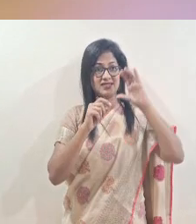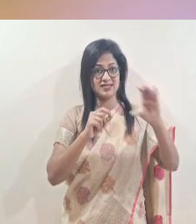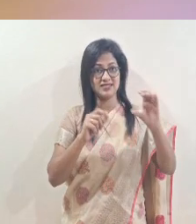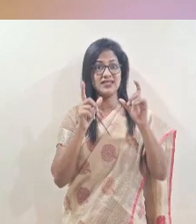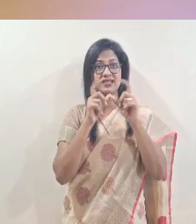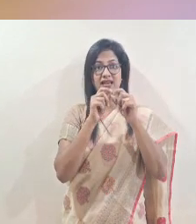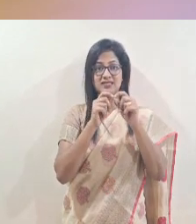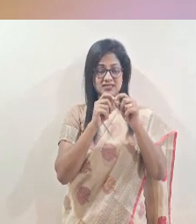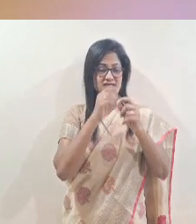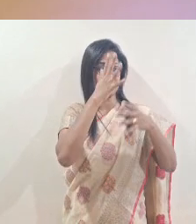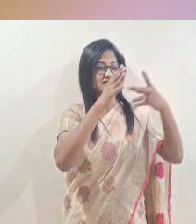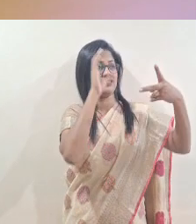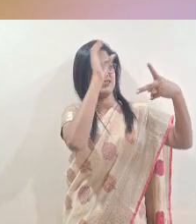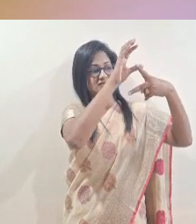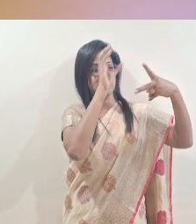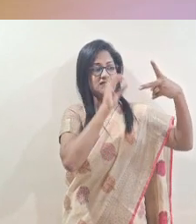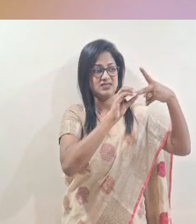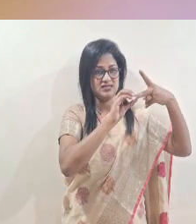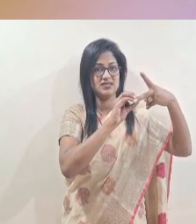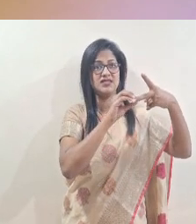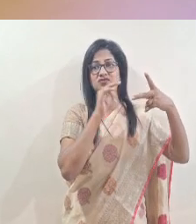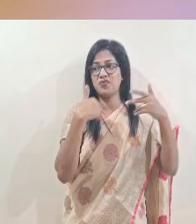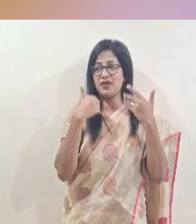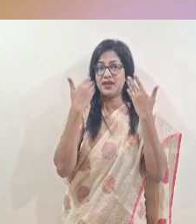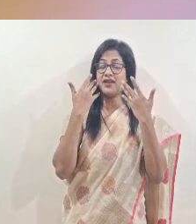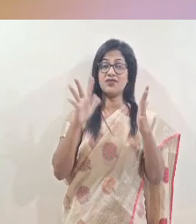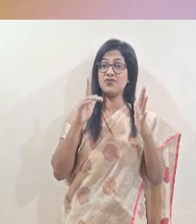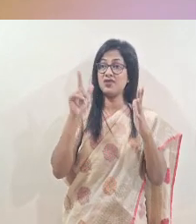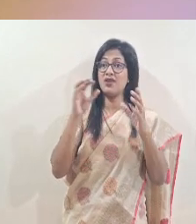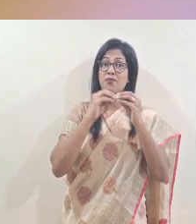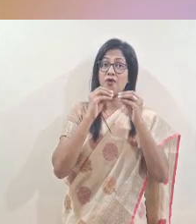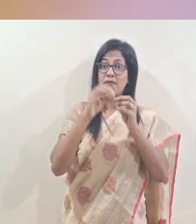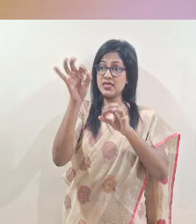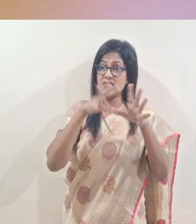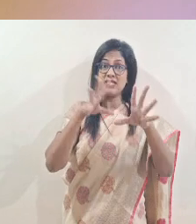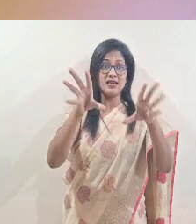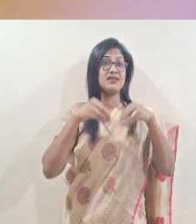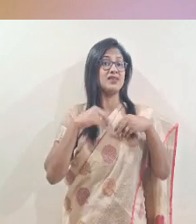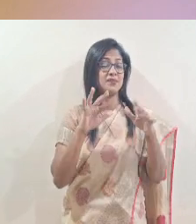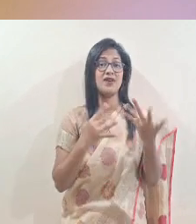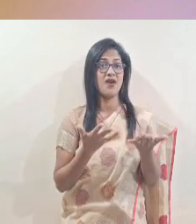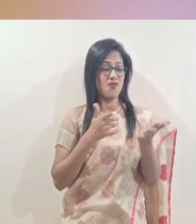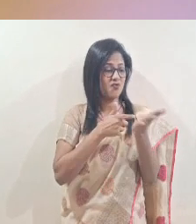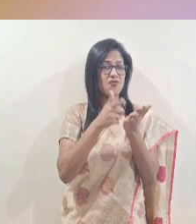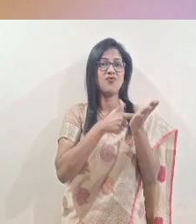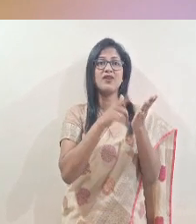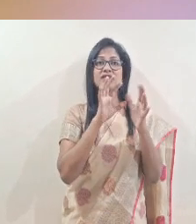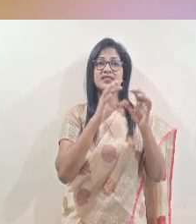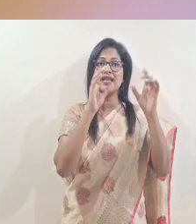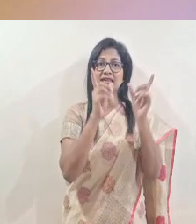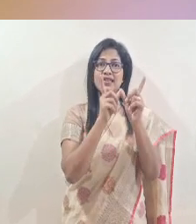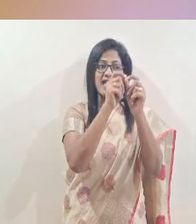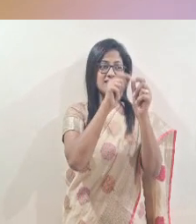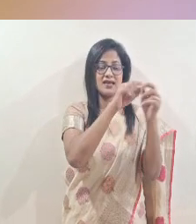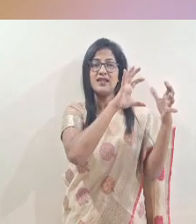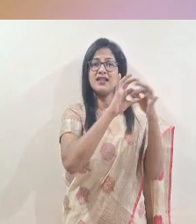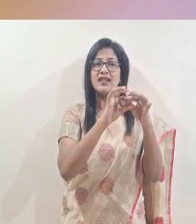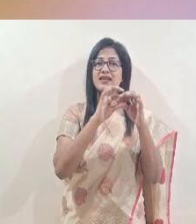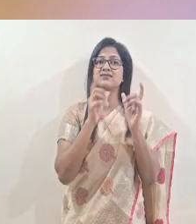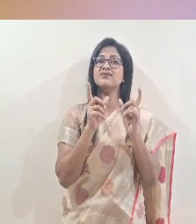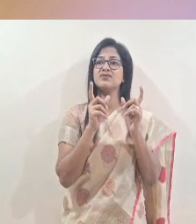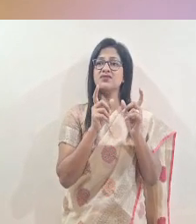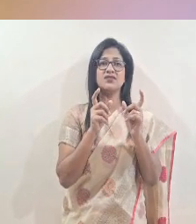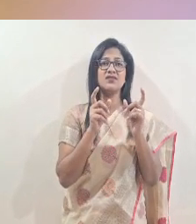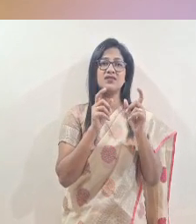sign. But I don't know how the city of Mumbai has accepted that sign, because it's a zodiac sign which is being used